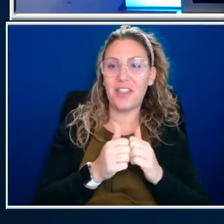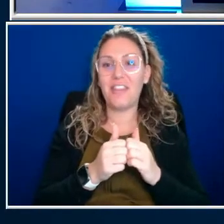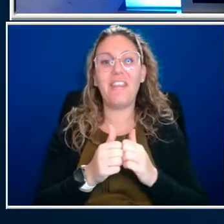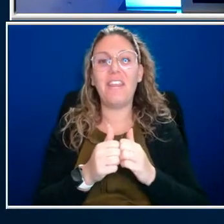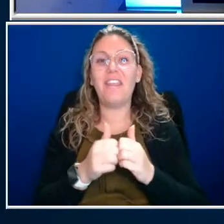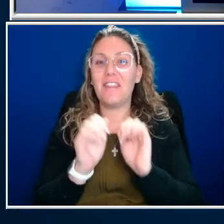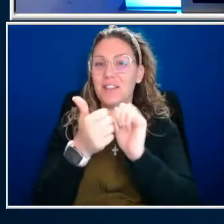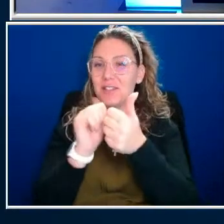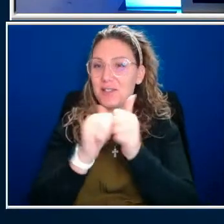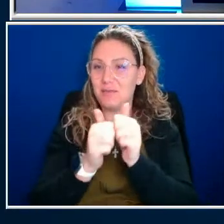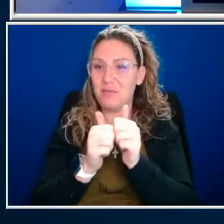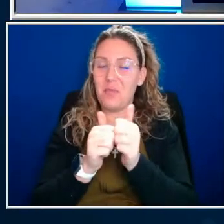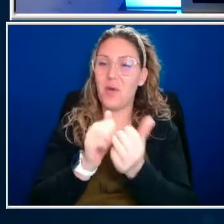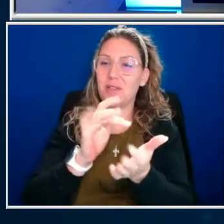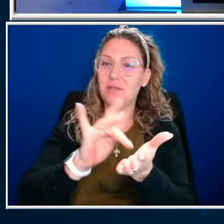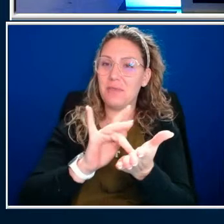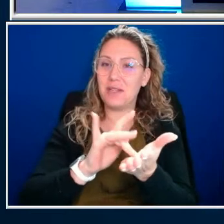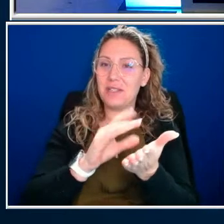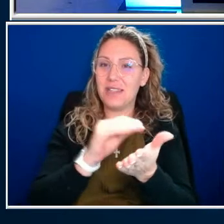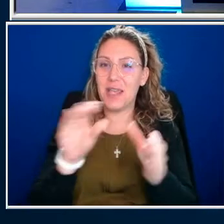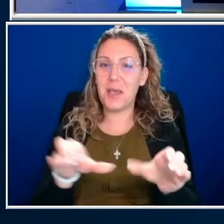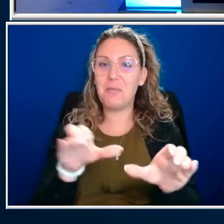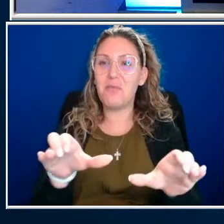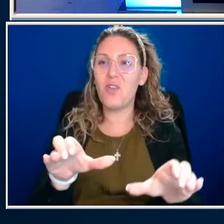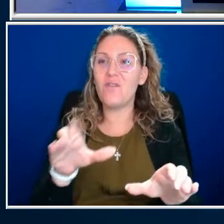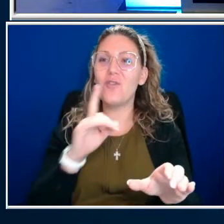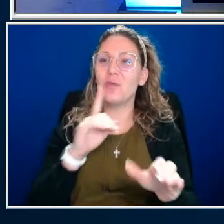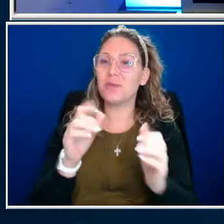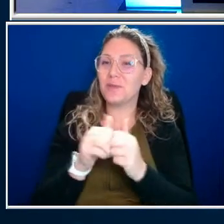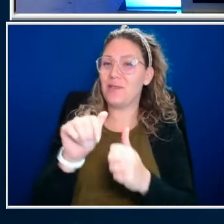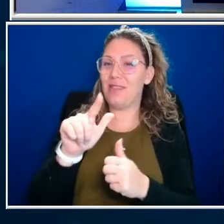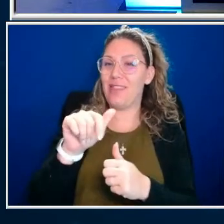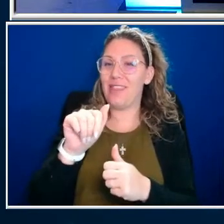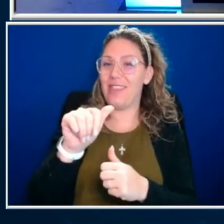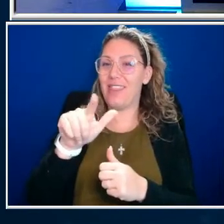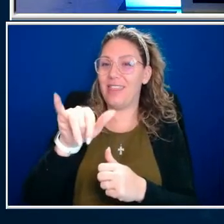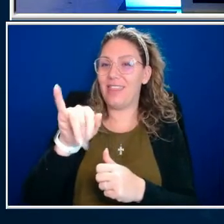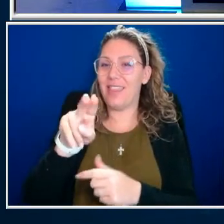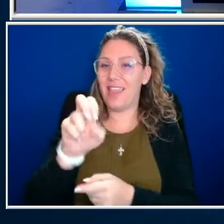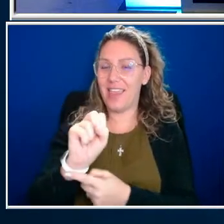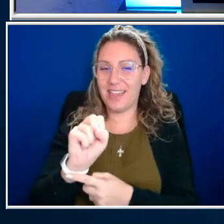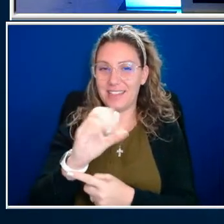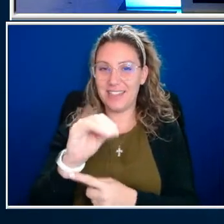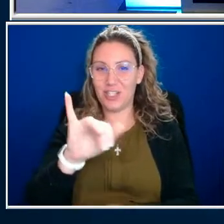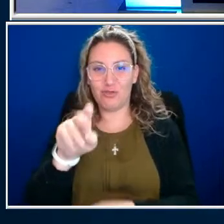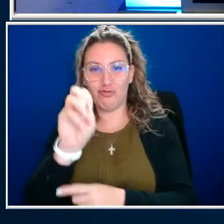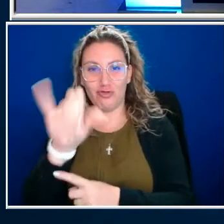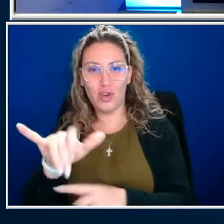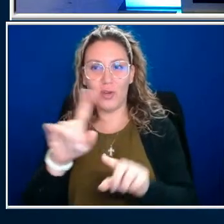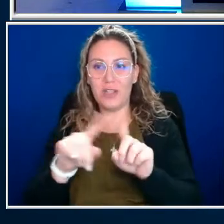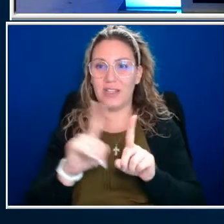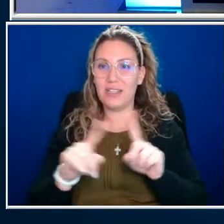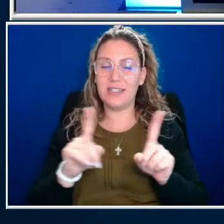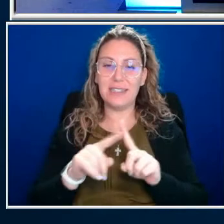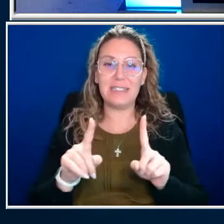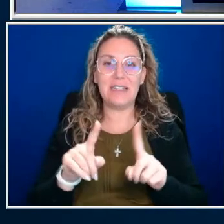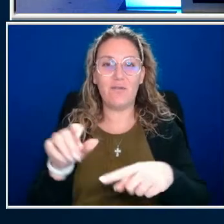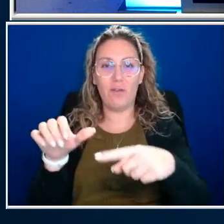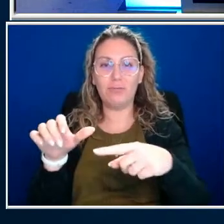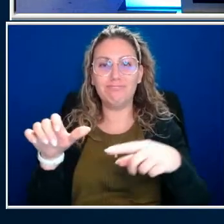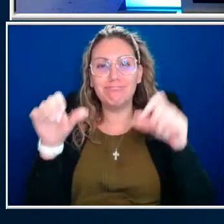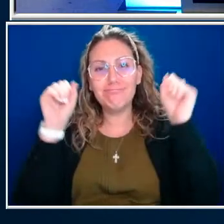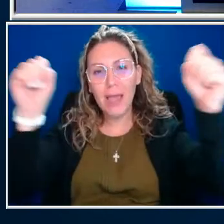and Performance Center with Alexis Del Cid. We've got Joey Mitchell out there talking about different exercises you could do to help with your balance, to